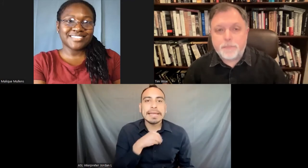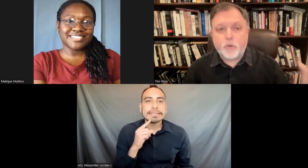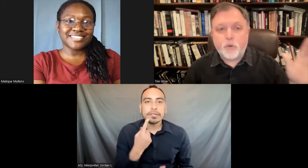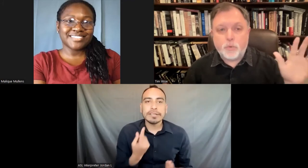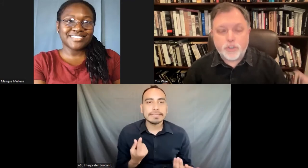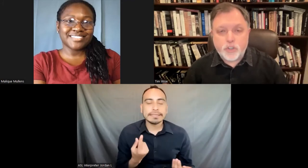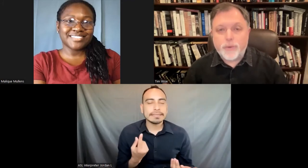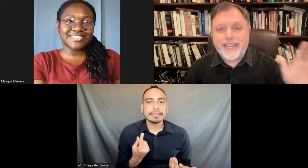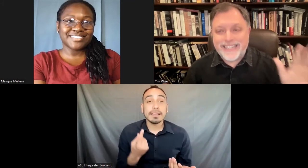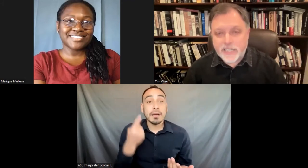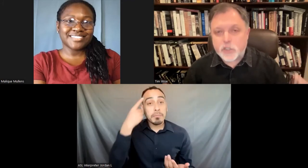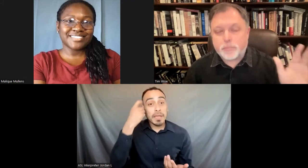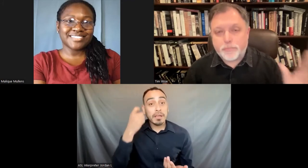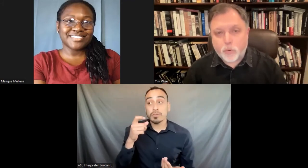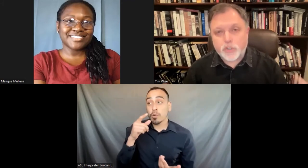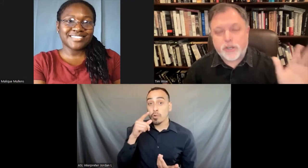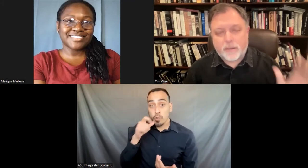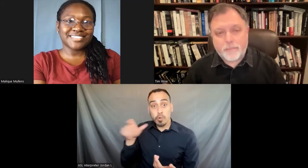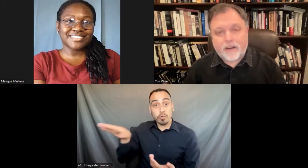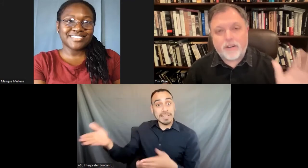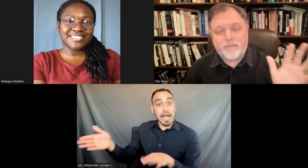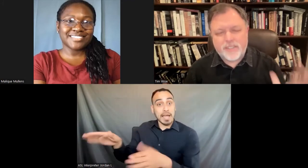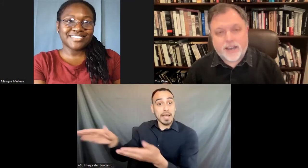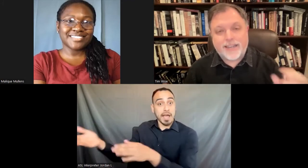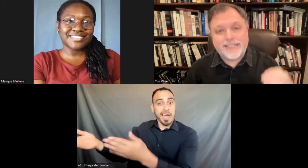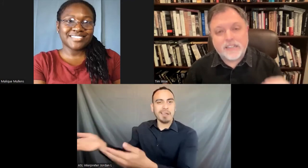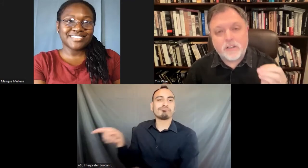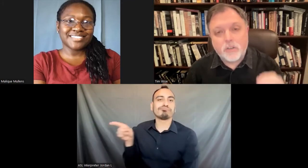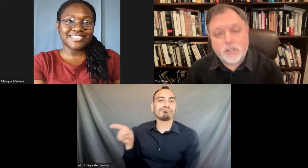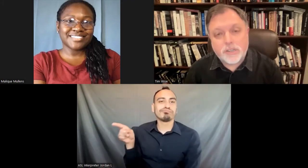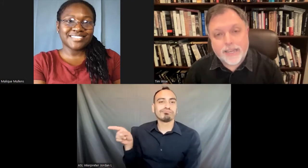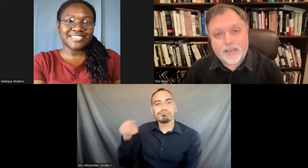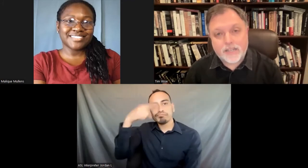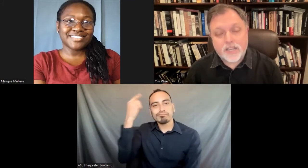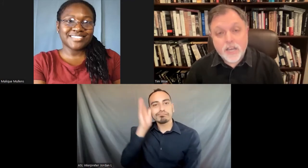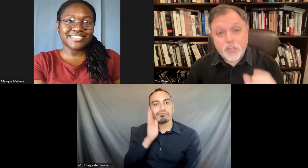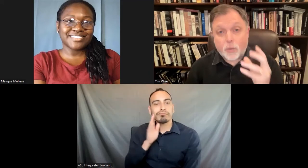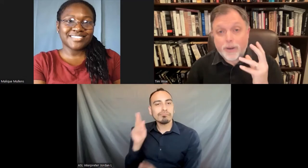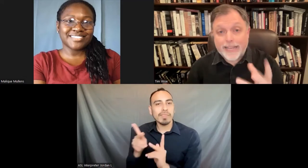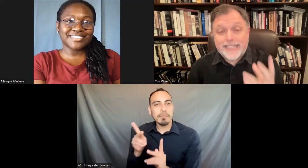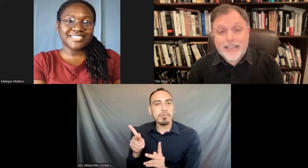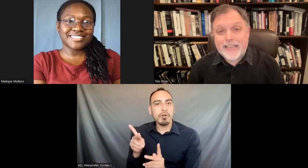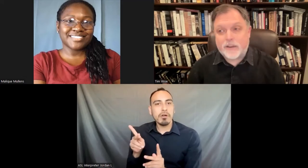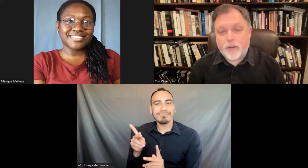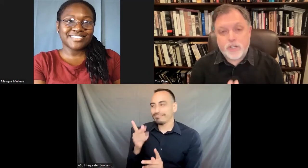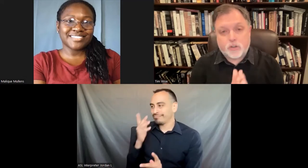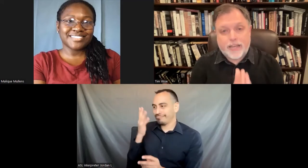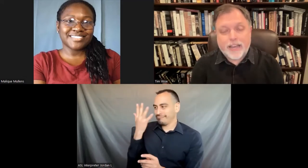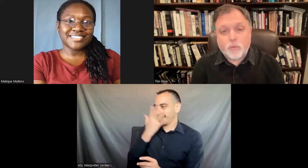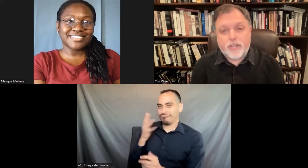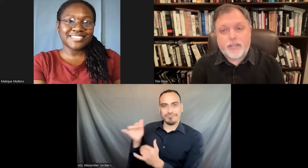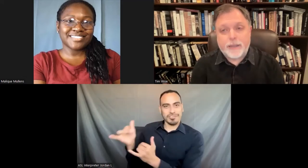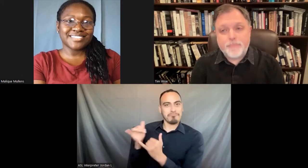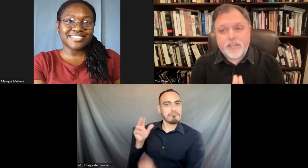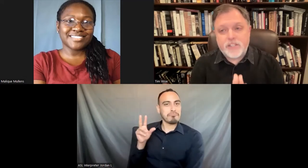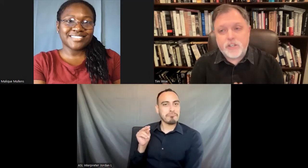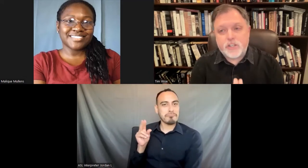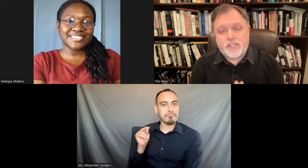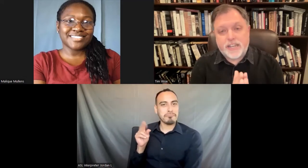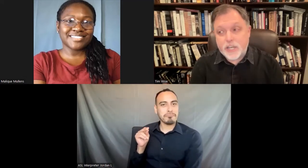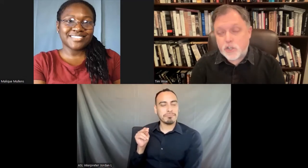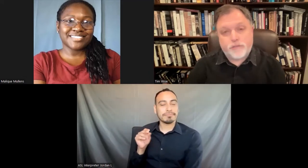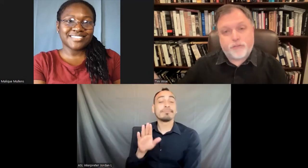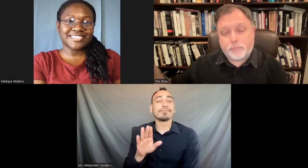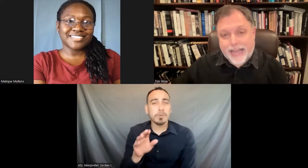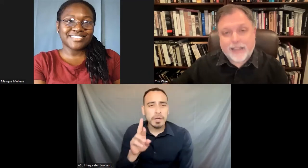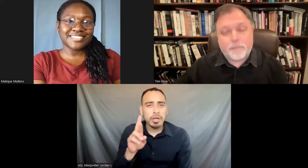the people who were doing a disproportionate amount of the dying didn't look like us. So when I say that racial equity isn't just